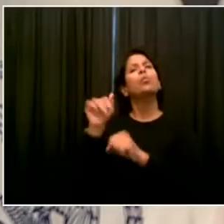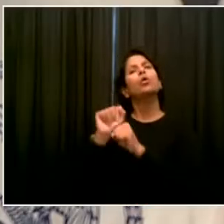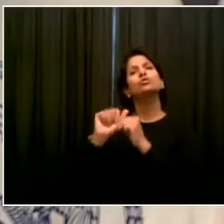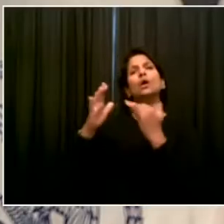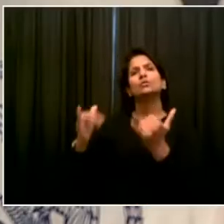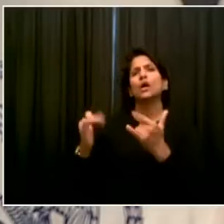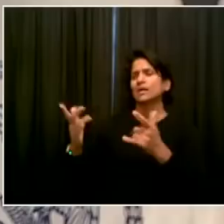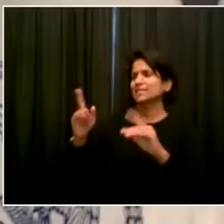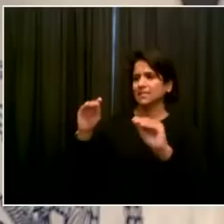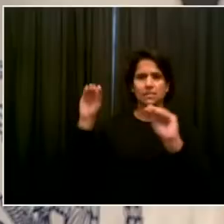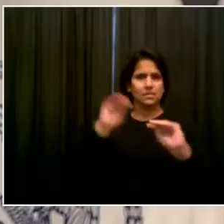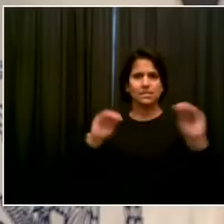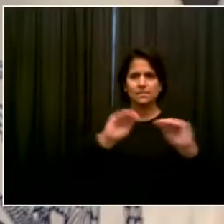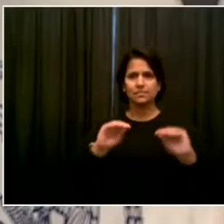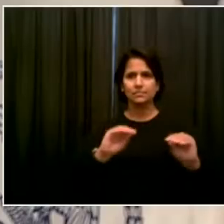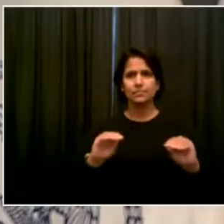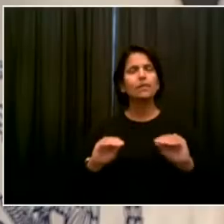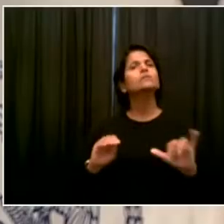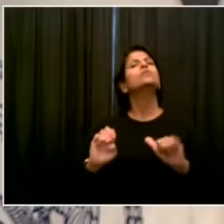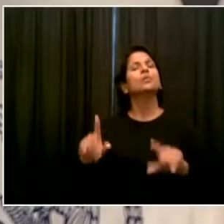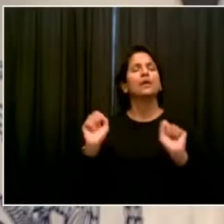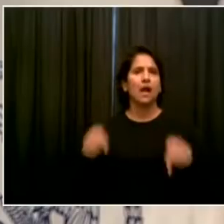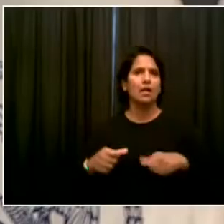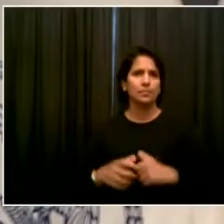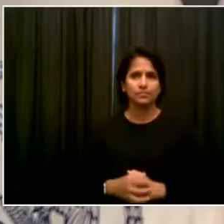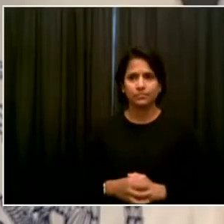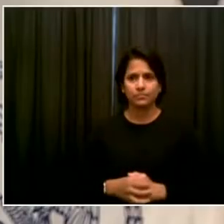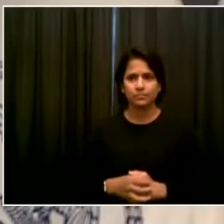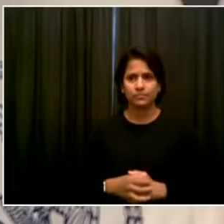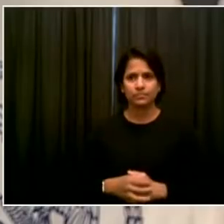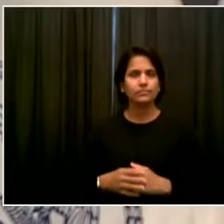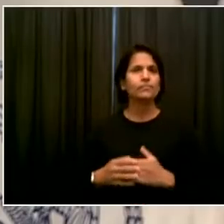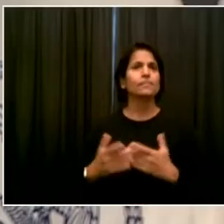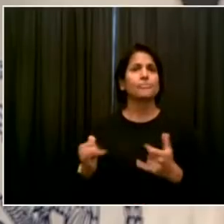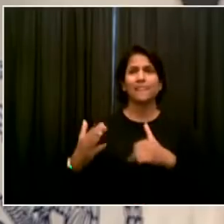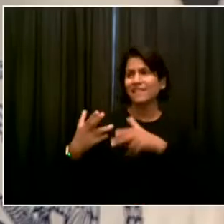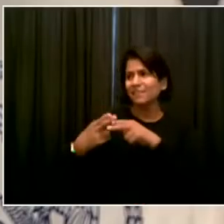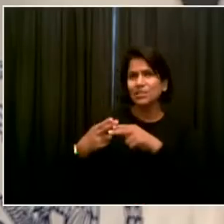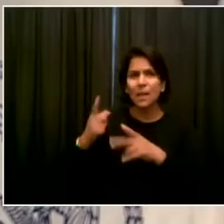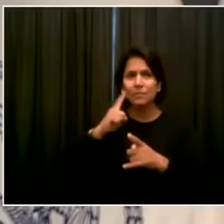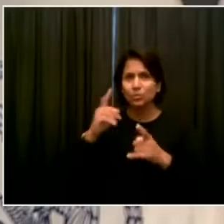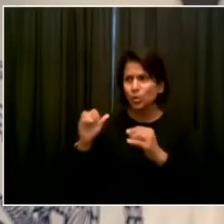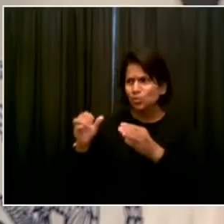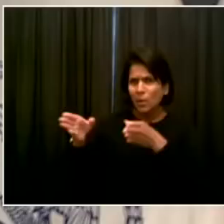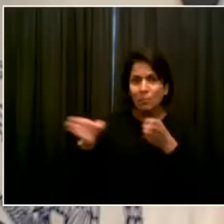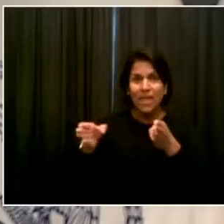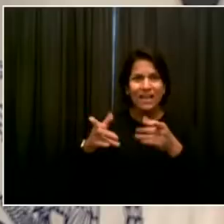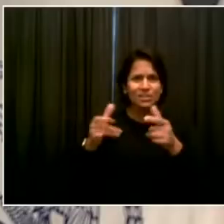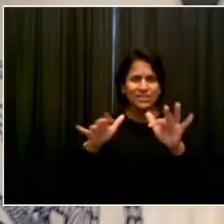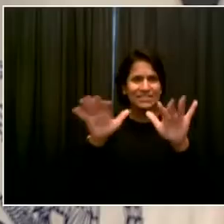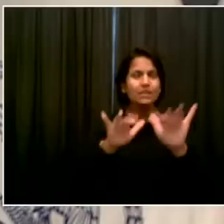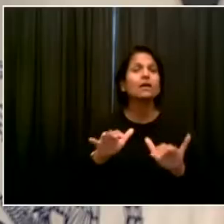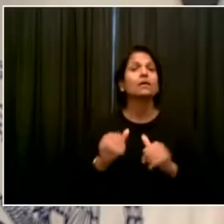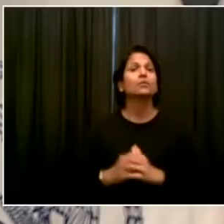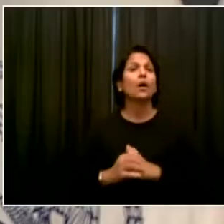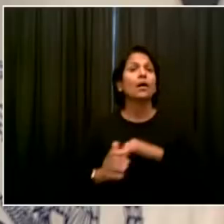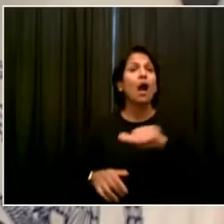there's some temporary dynamic of some people not being ready right away, that we're going to find our way through it. Go ahead, Jeff.